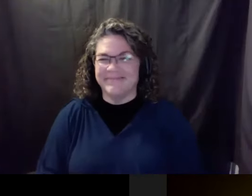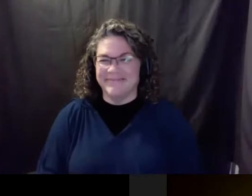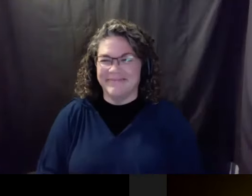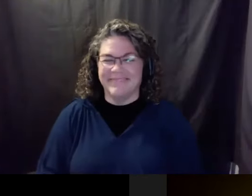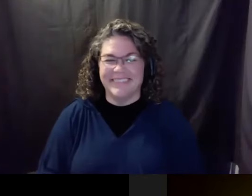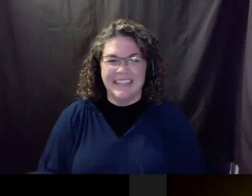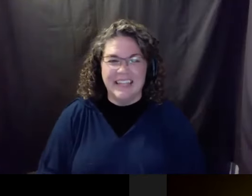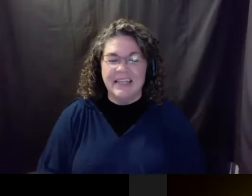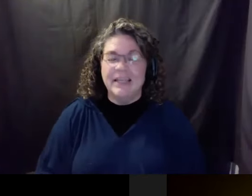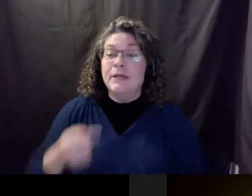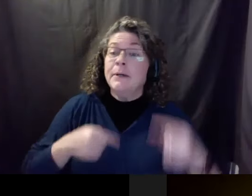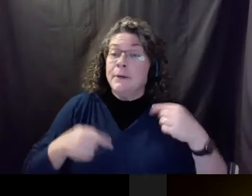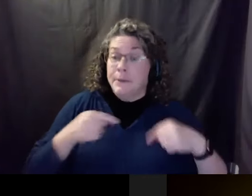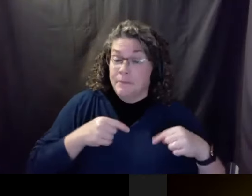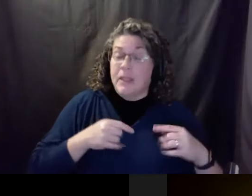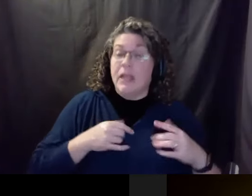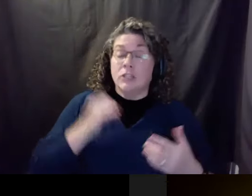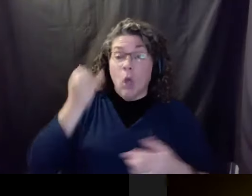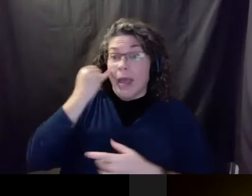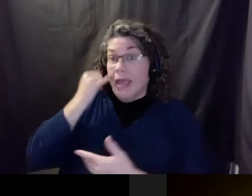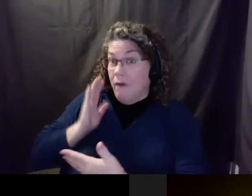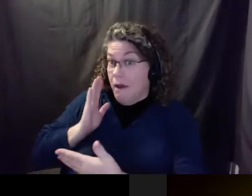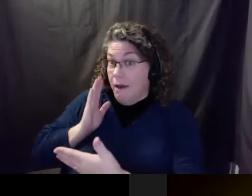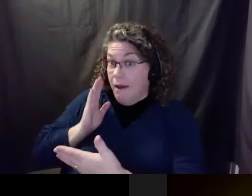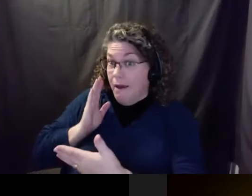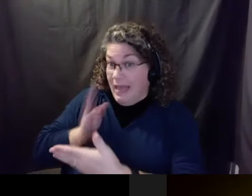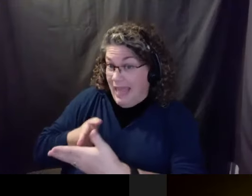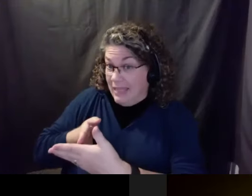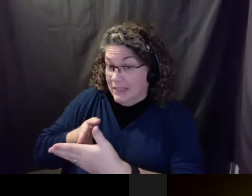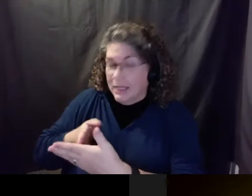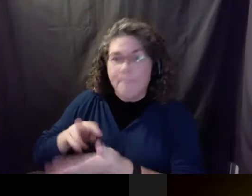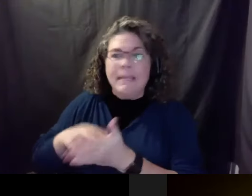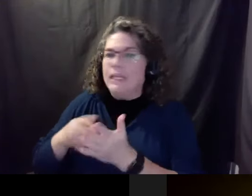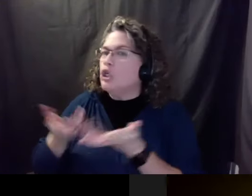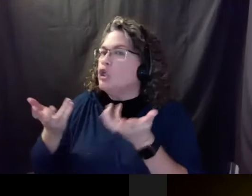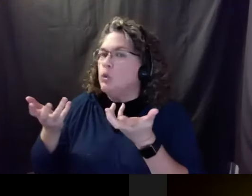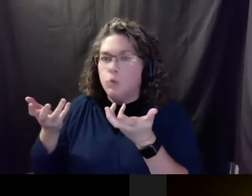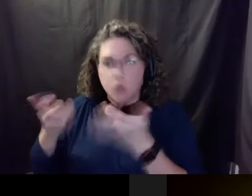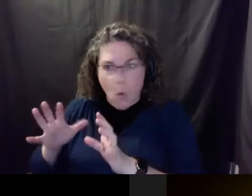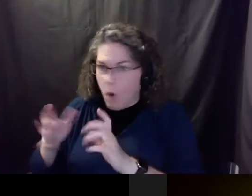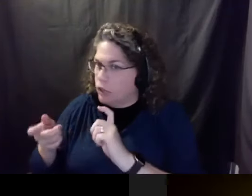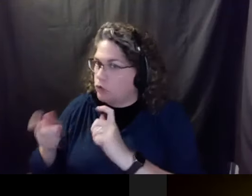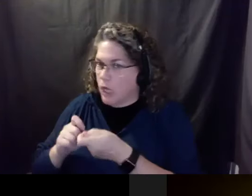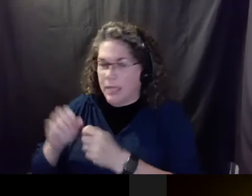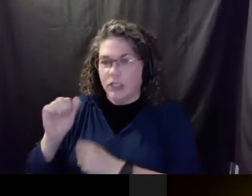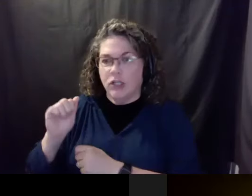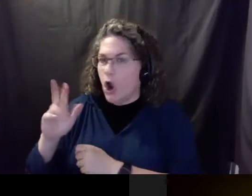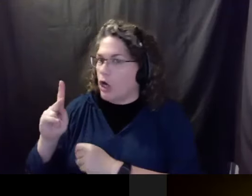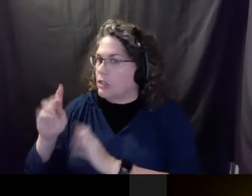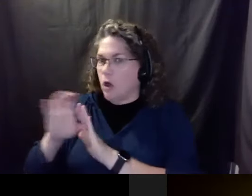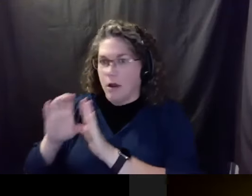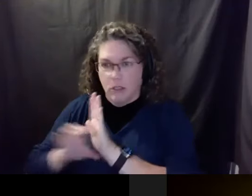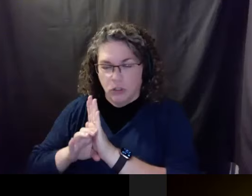Okay, if you are against this, you are not in favor of changing the Arkansas Constitution regarding term